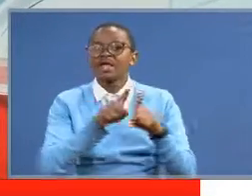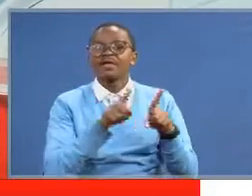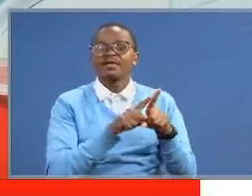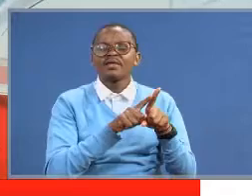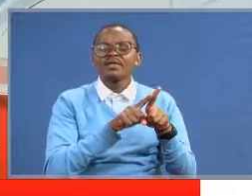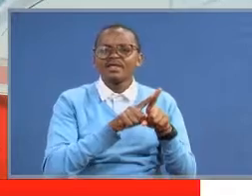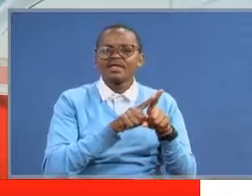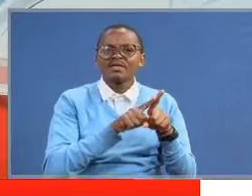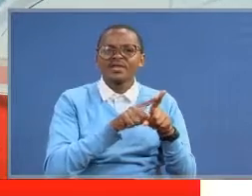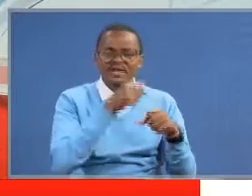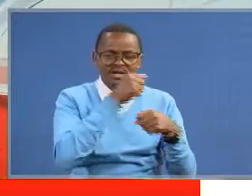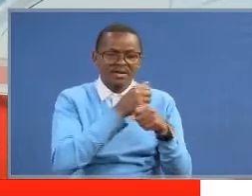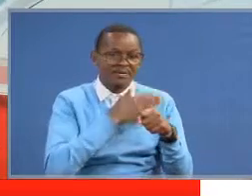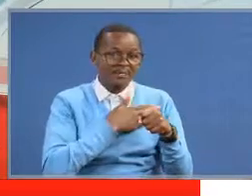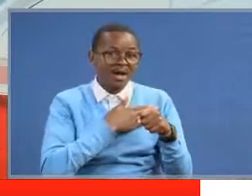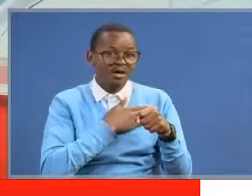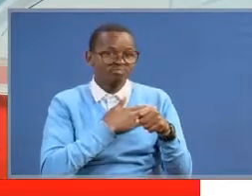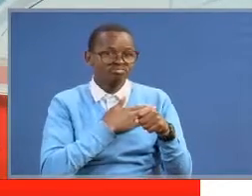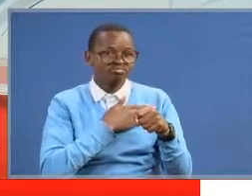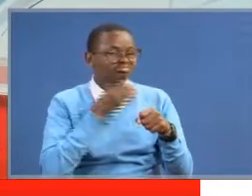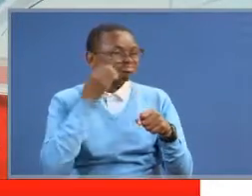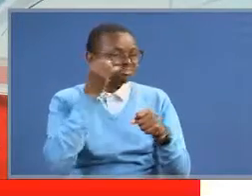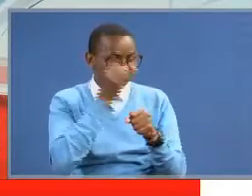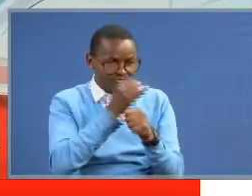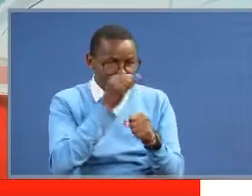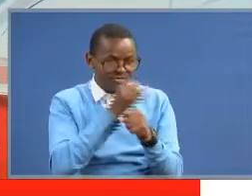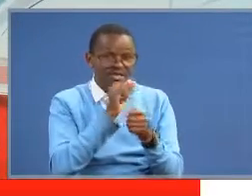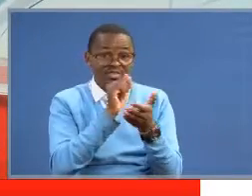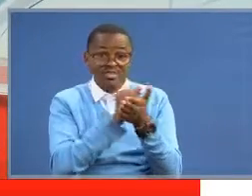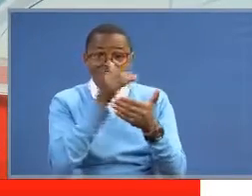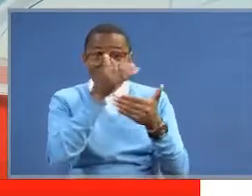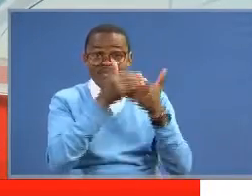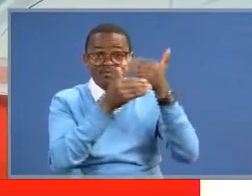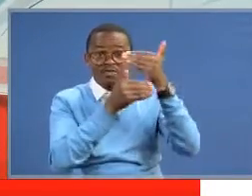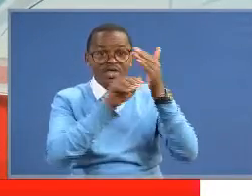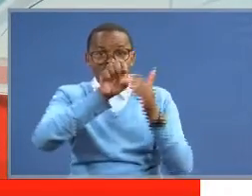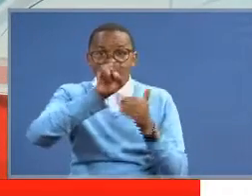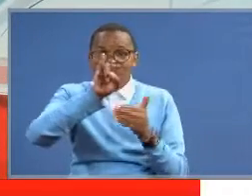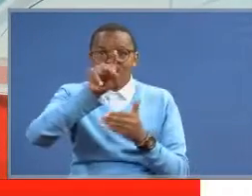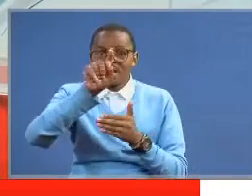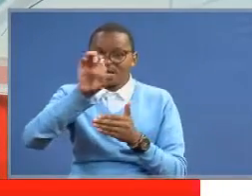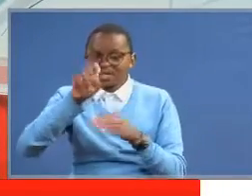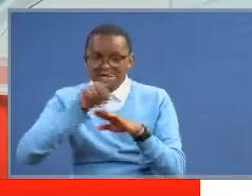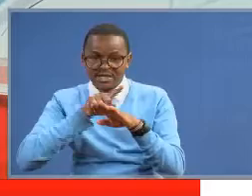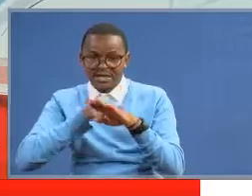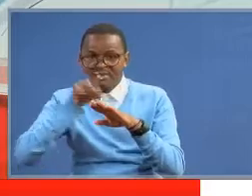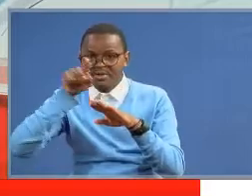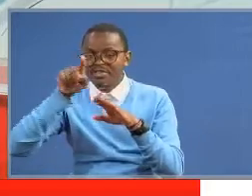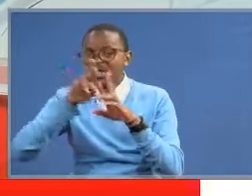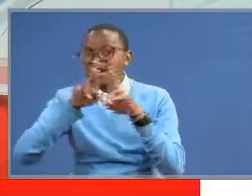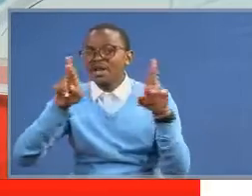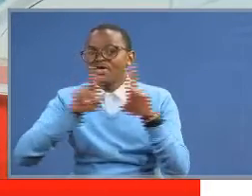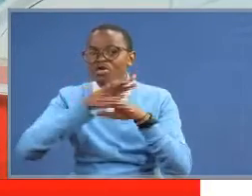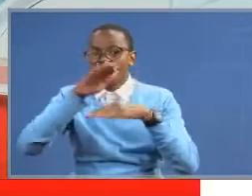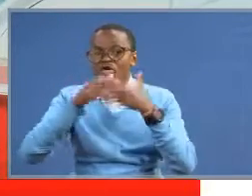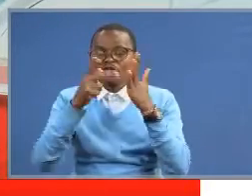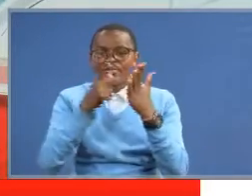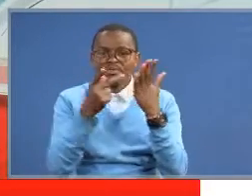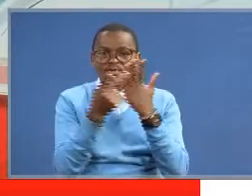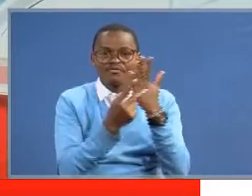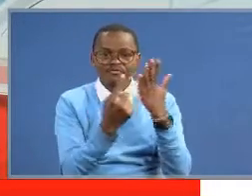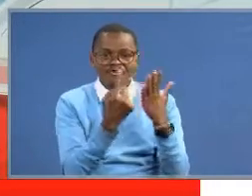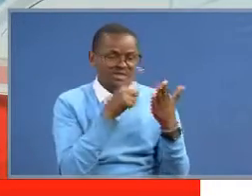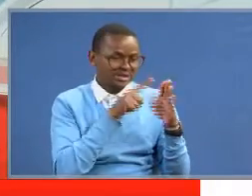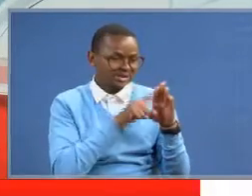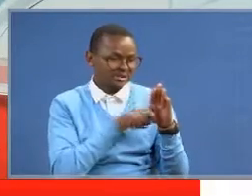So I really did my homework. I knew all the platforms that they built their site. So when I was there, I was ready with all the projects. Yeah. And the